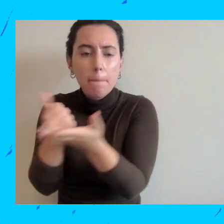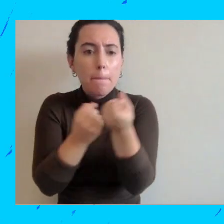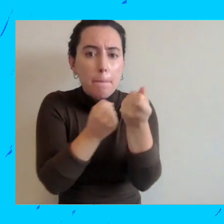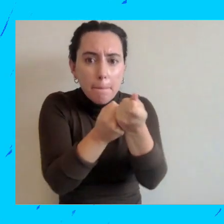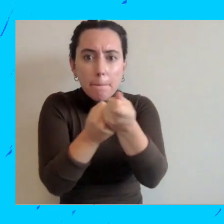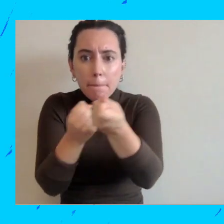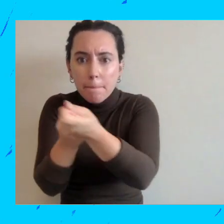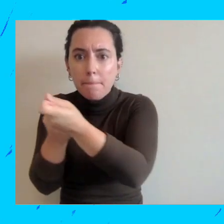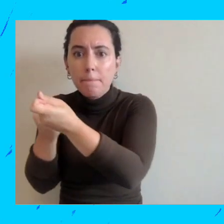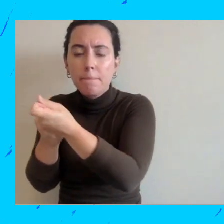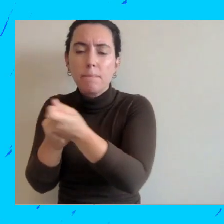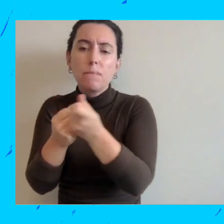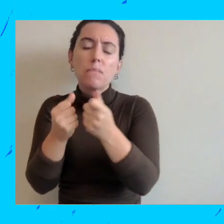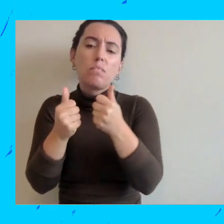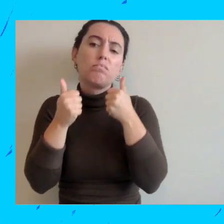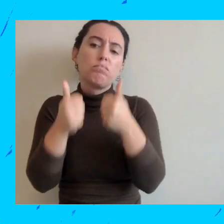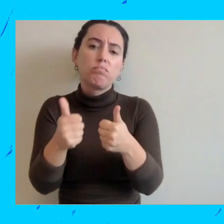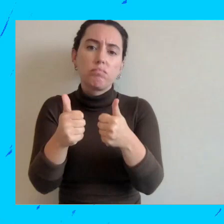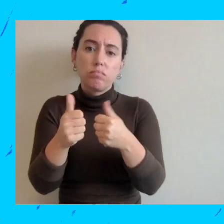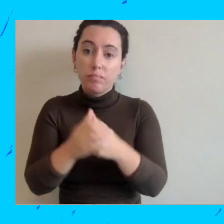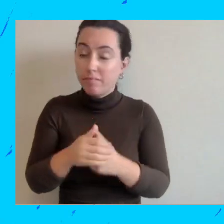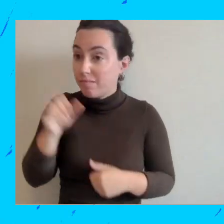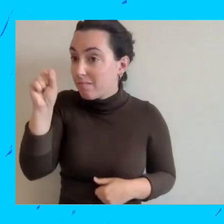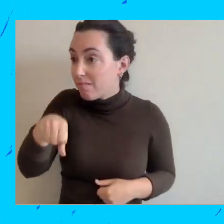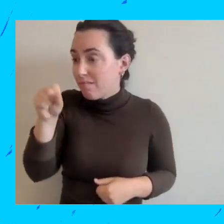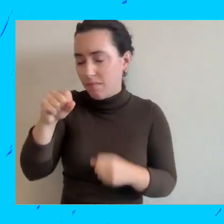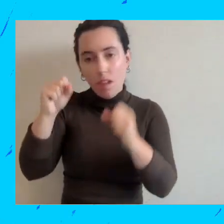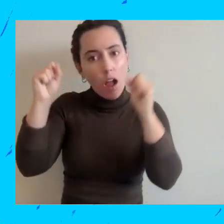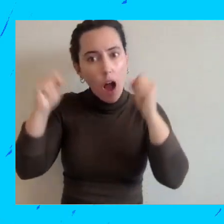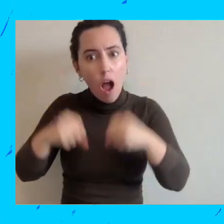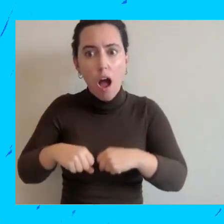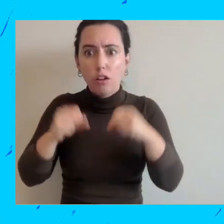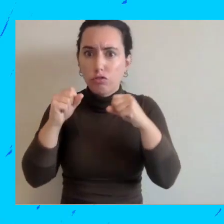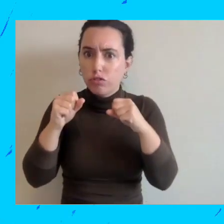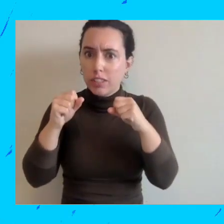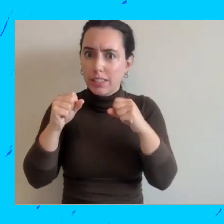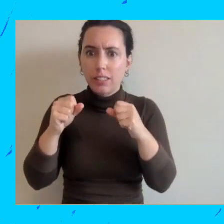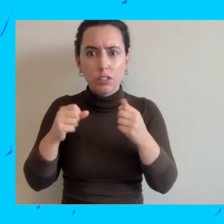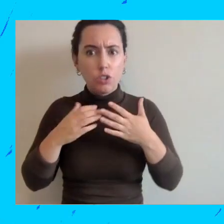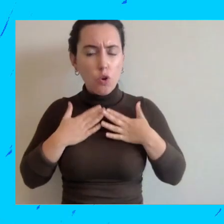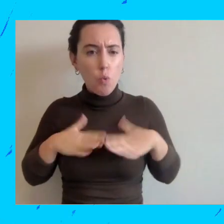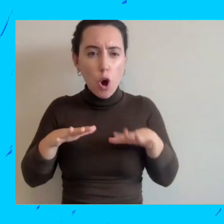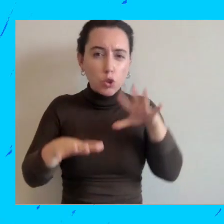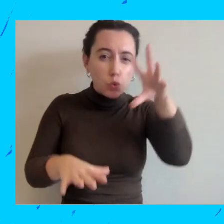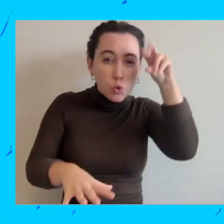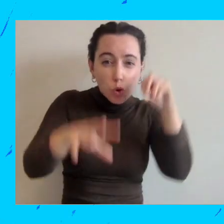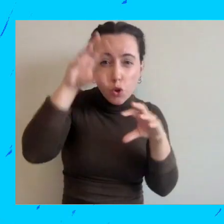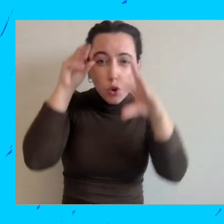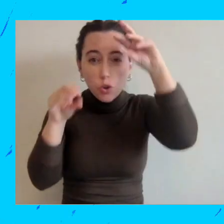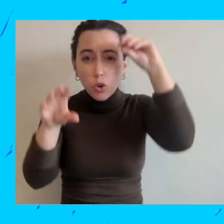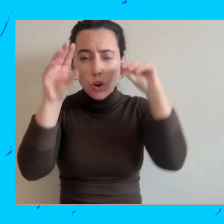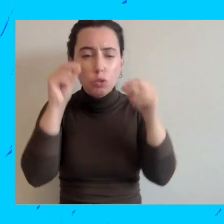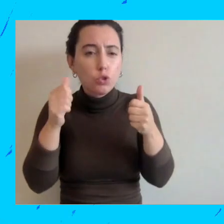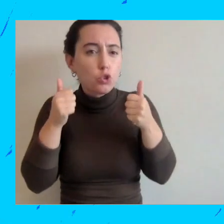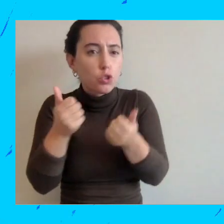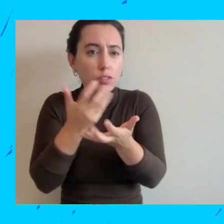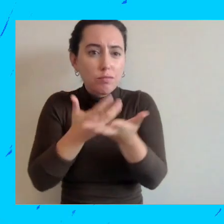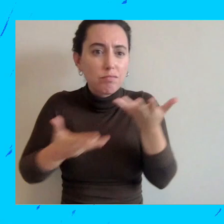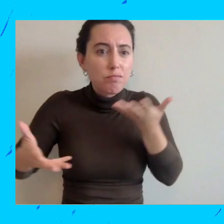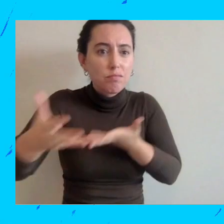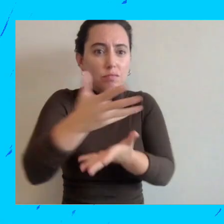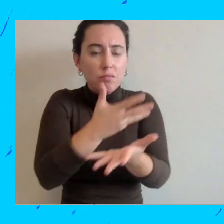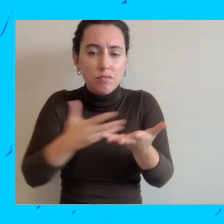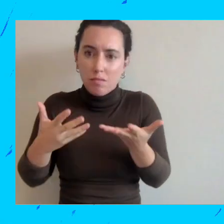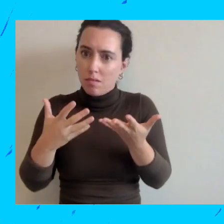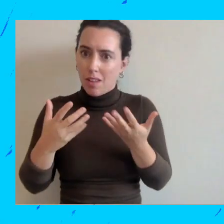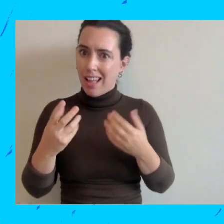stuff indeed. We are so ready to learn, and the Ready to Learn session had a lot of food for thought. It was fun to hear adolescents from all around